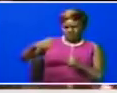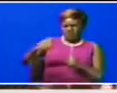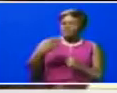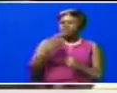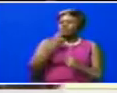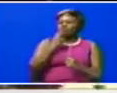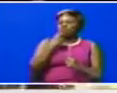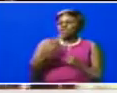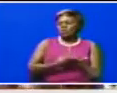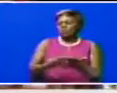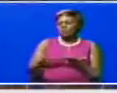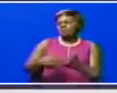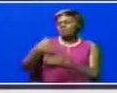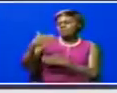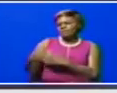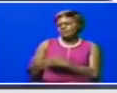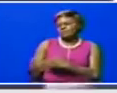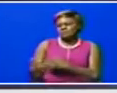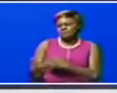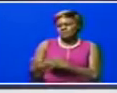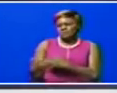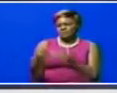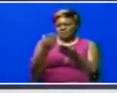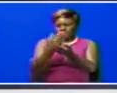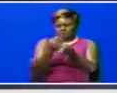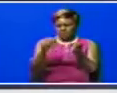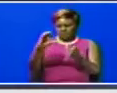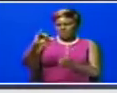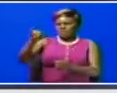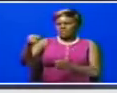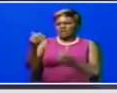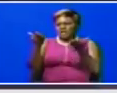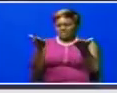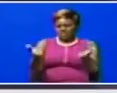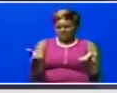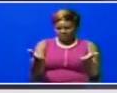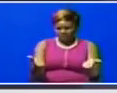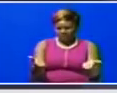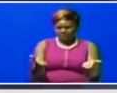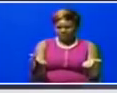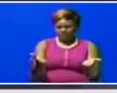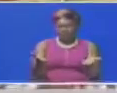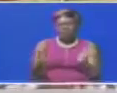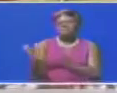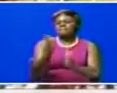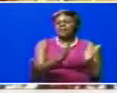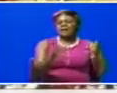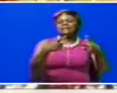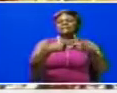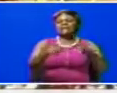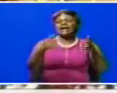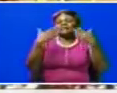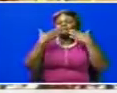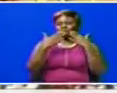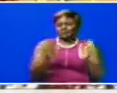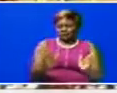next week at Kasarani Sports Complex, and in the presence of Chief Justice David Maraga. Already preparations for the swearing-in